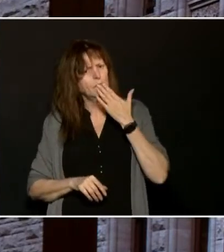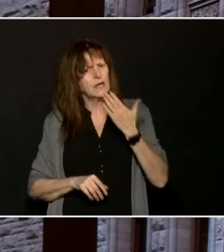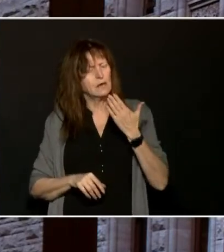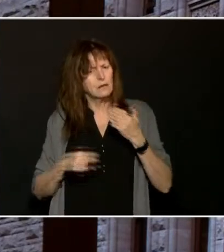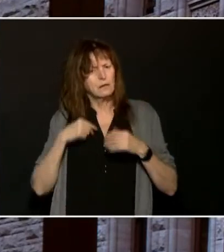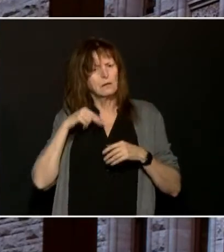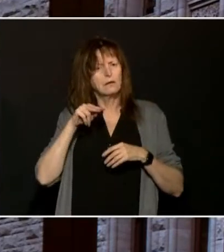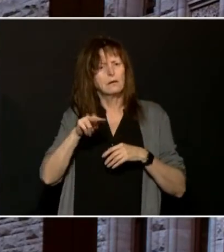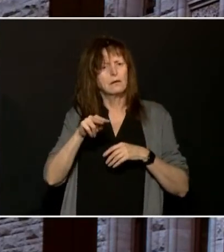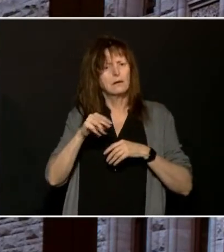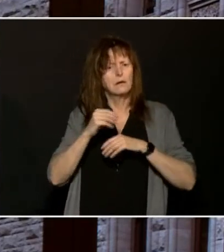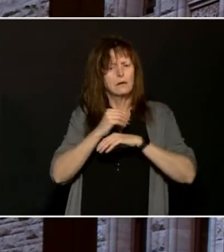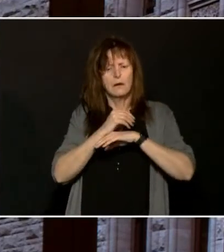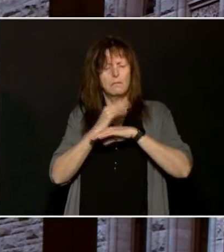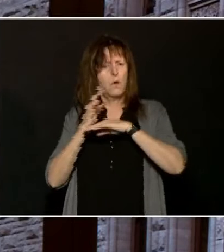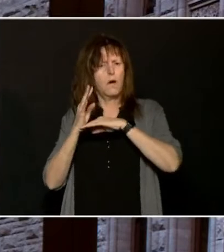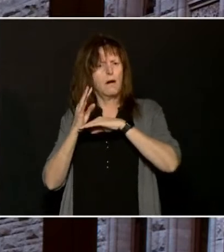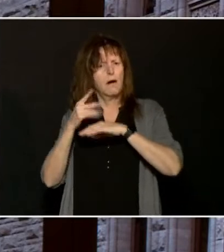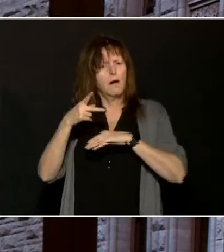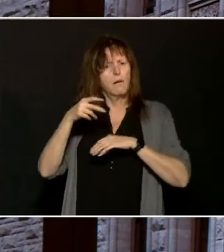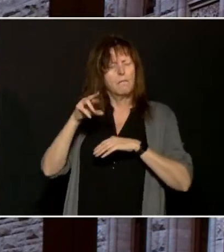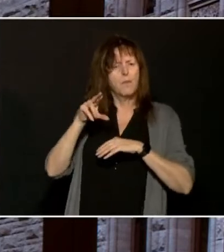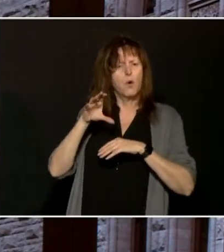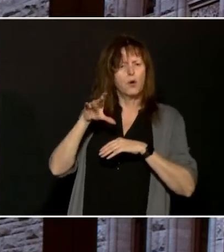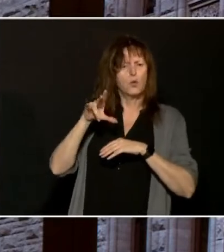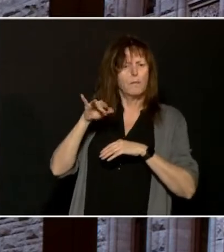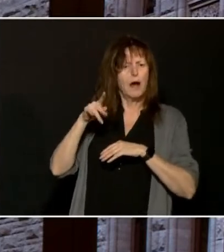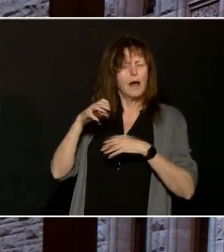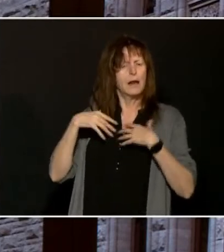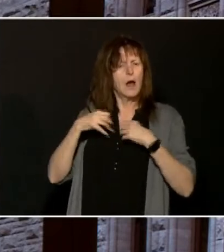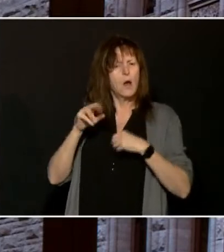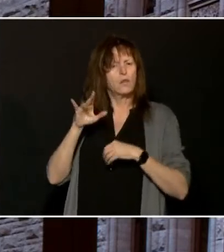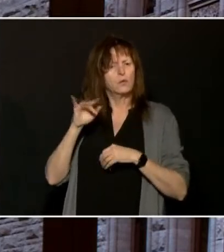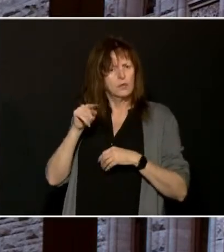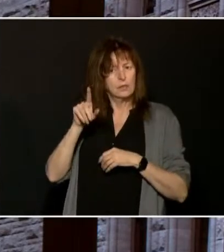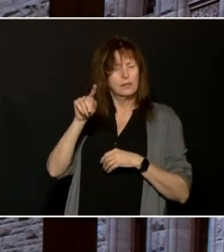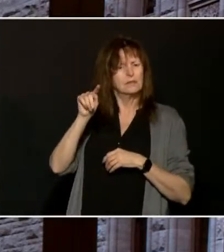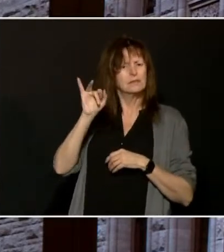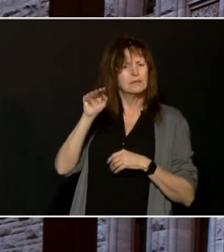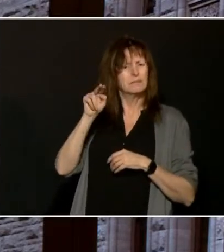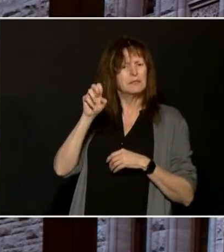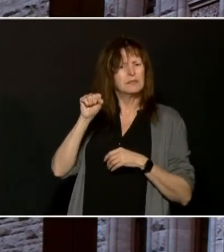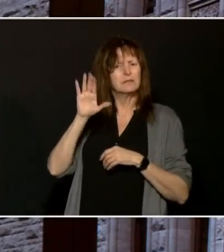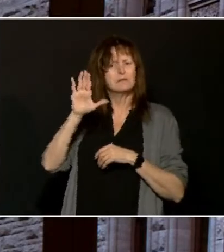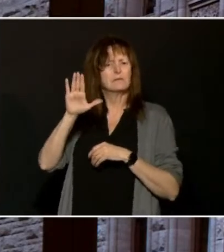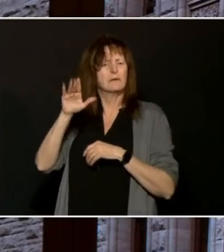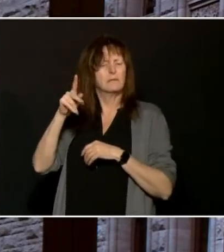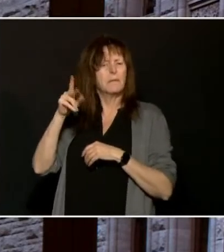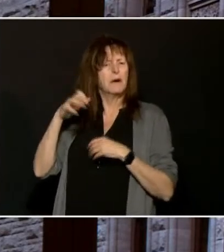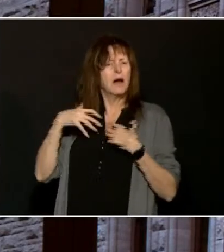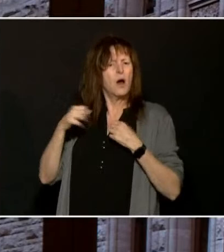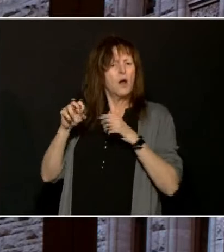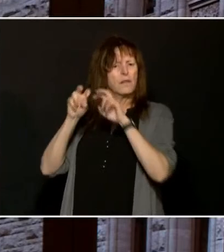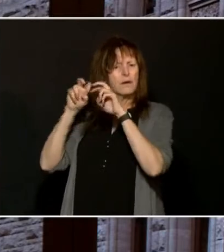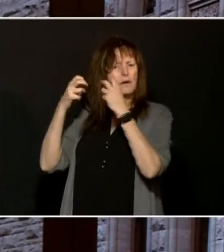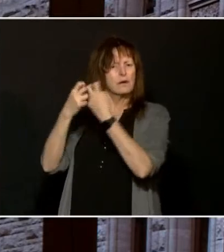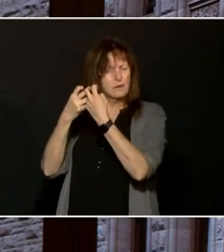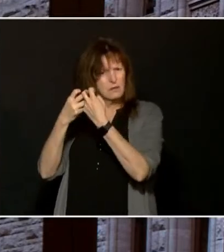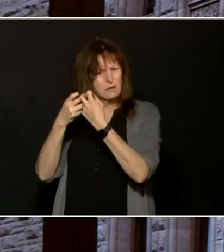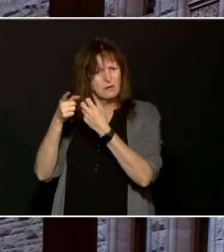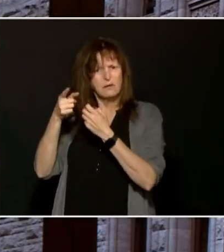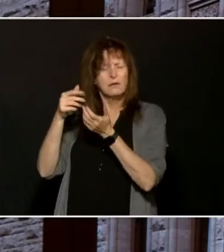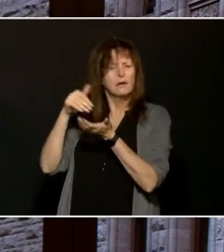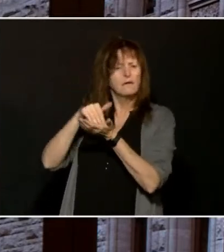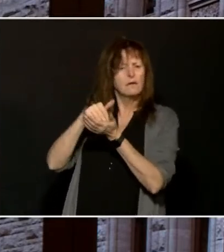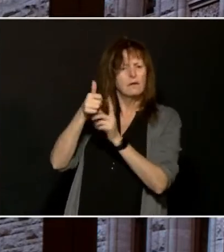Timmins very carefully over the last week and a half, and working with the medical officer of health there, Dr. Cadden, and in